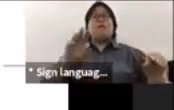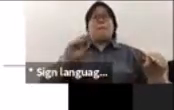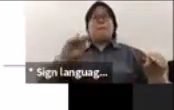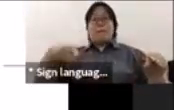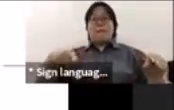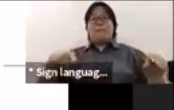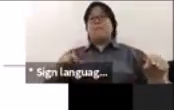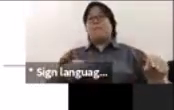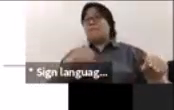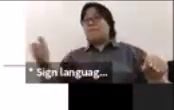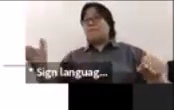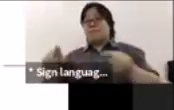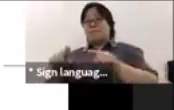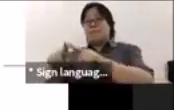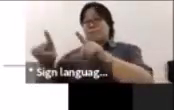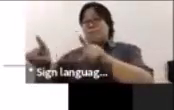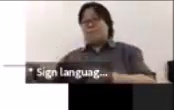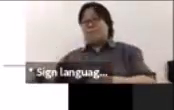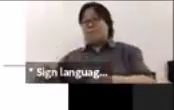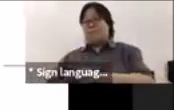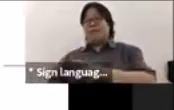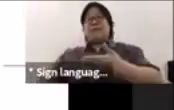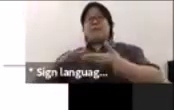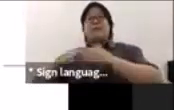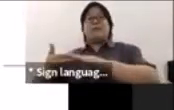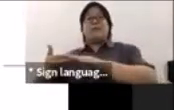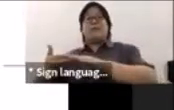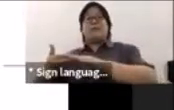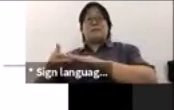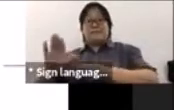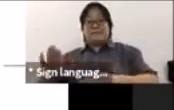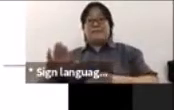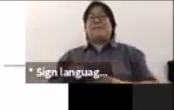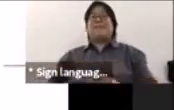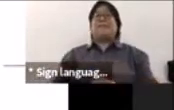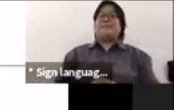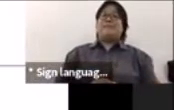side is the map of Ho Chi Minh City down to the right side corner.